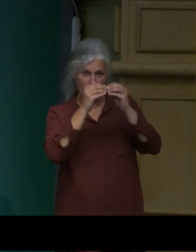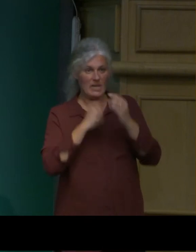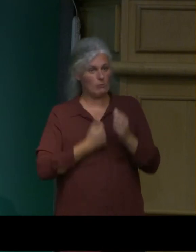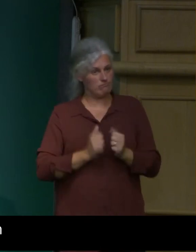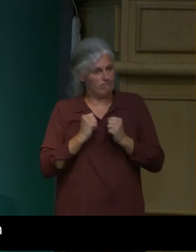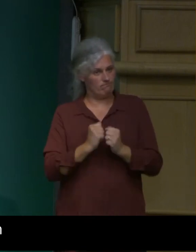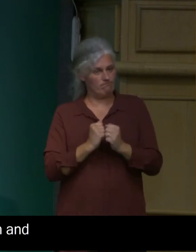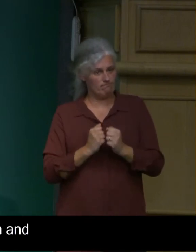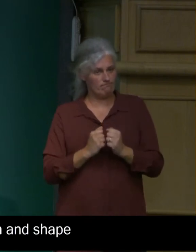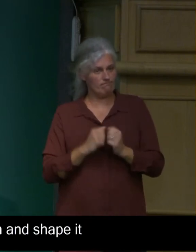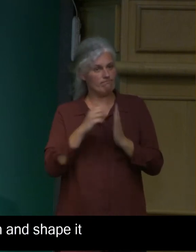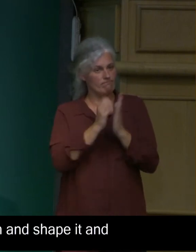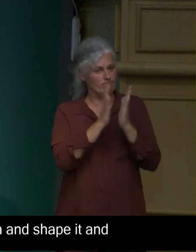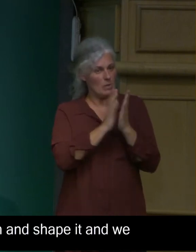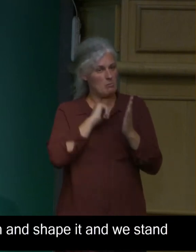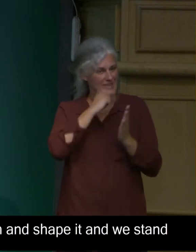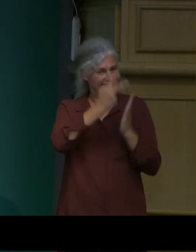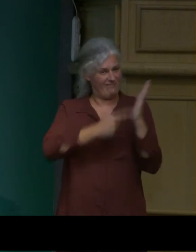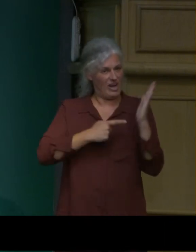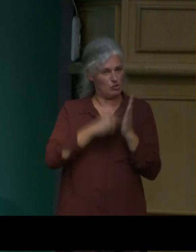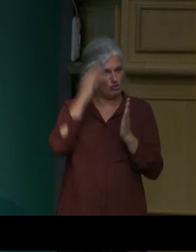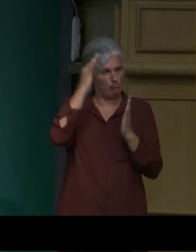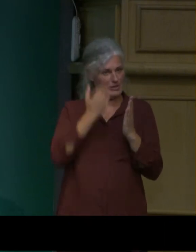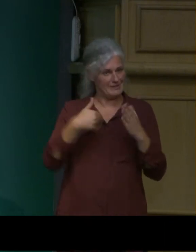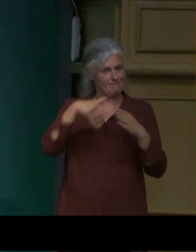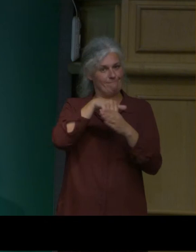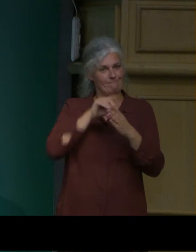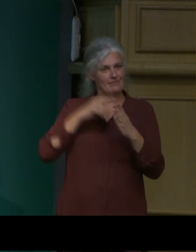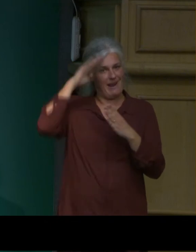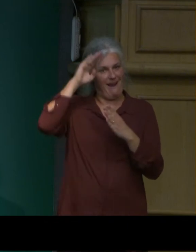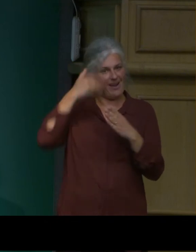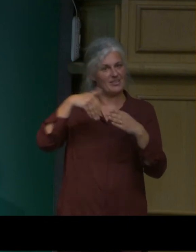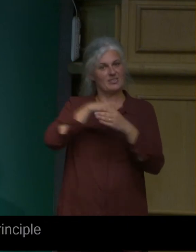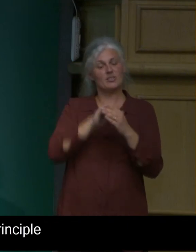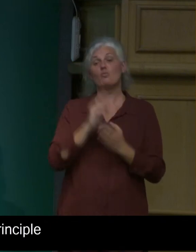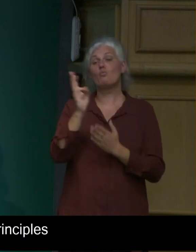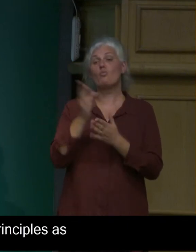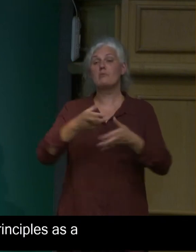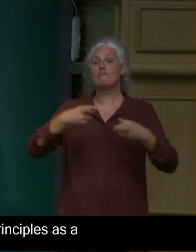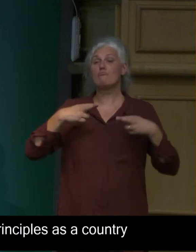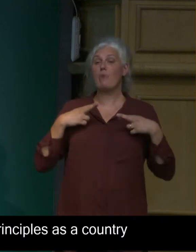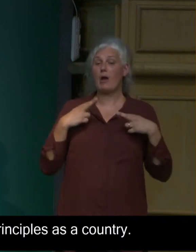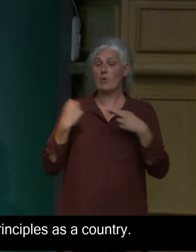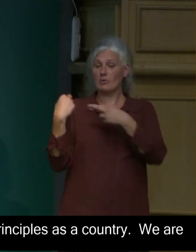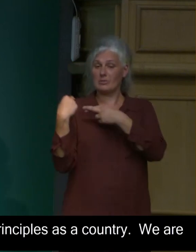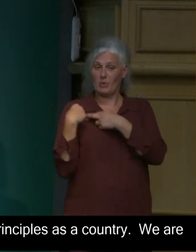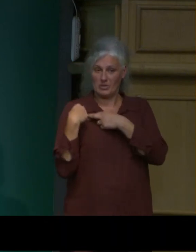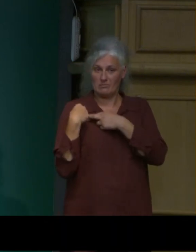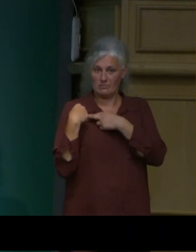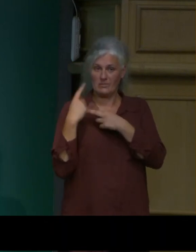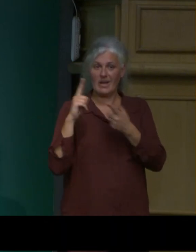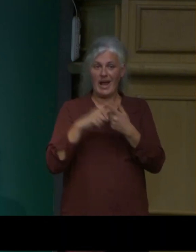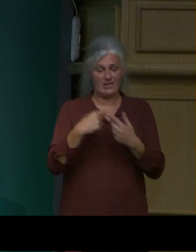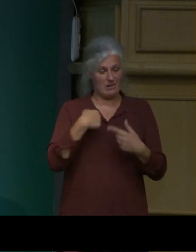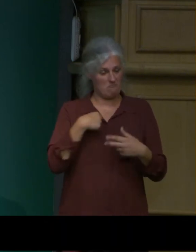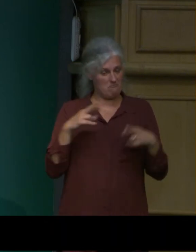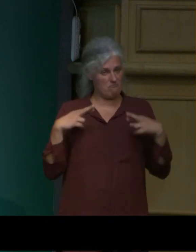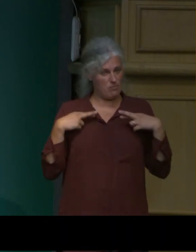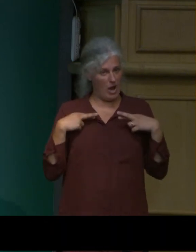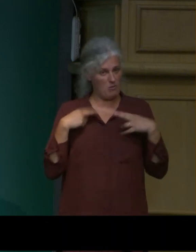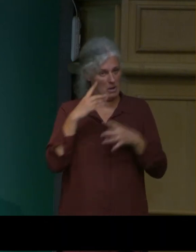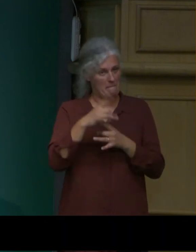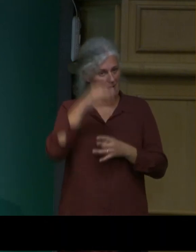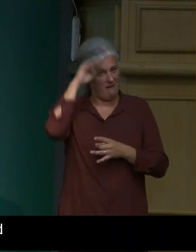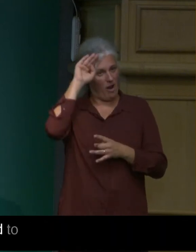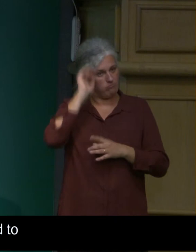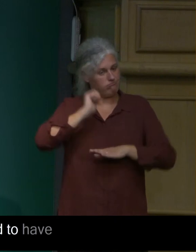biased because it upholds our values and principles as a country we're proud of the role in the role we play and I'm proud to have